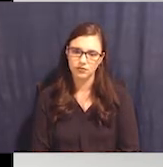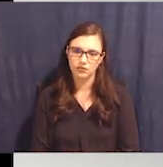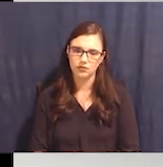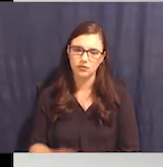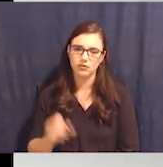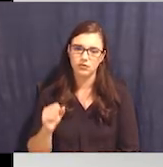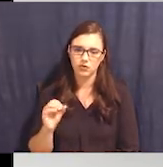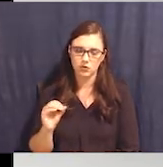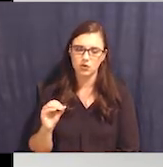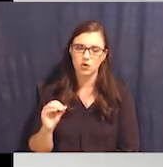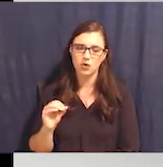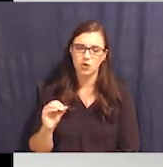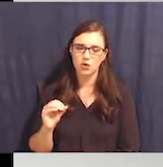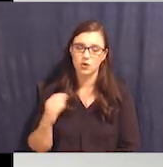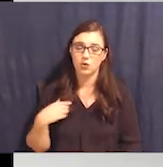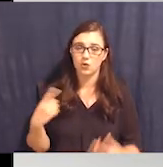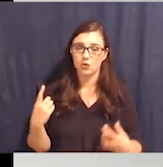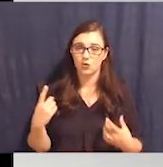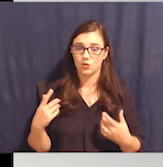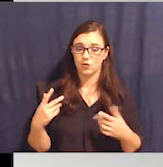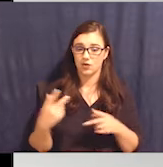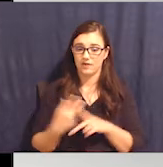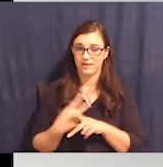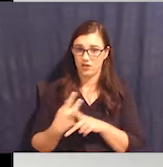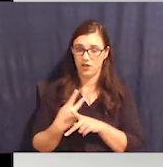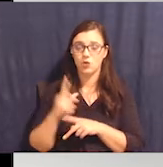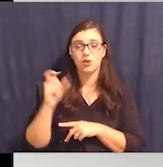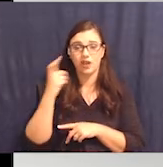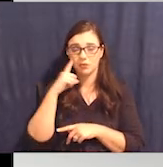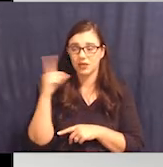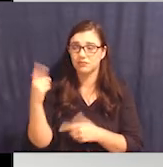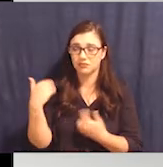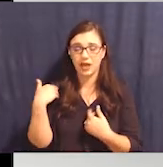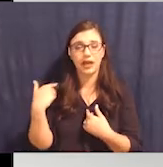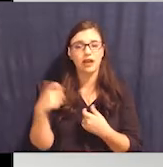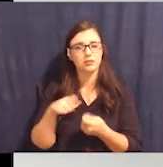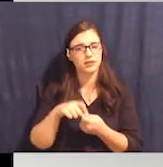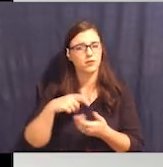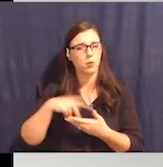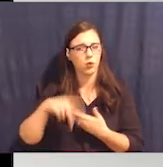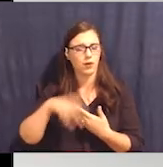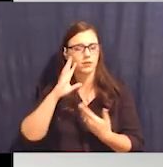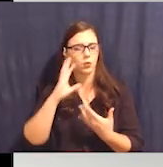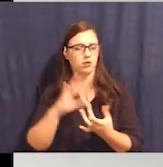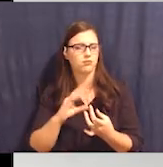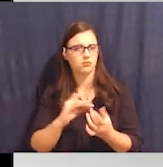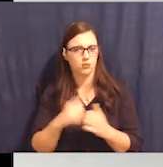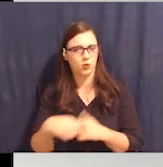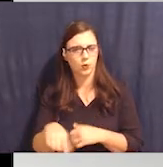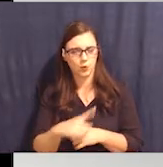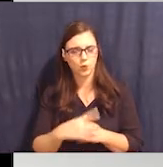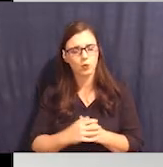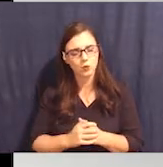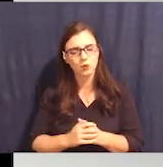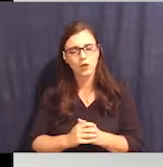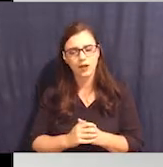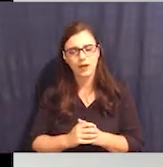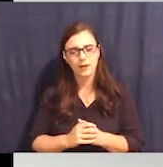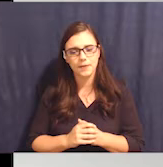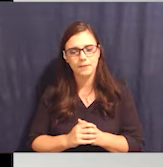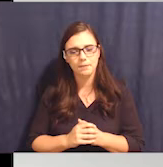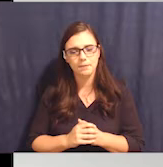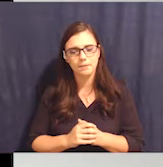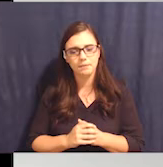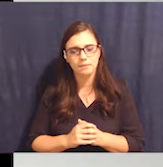co-trustee. So what I did was, what I found out was that the government does have certain programs, and I'm going to go over those with you,